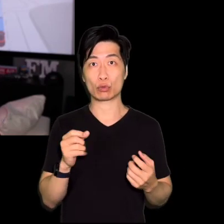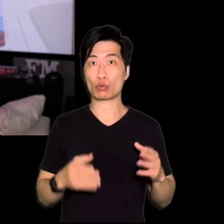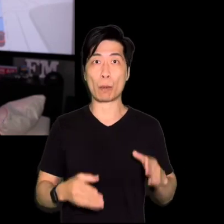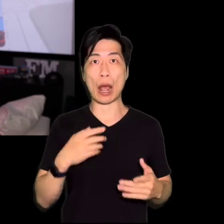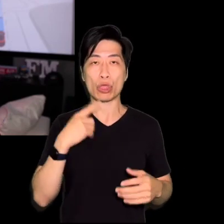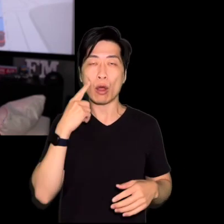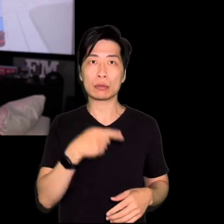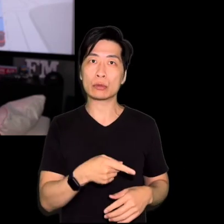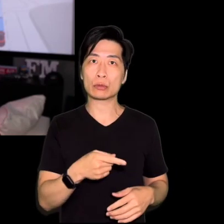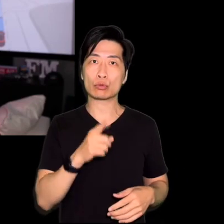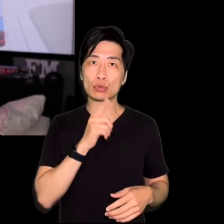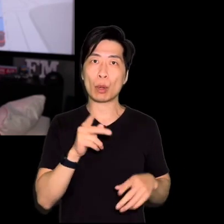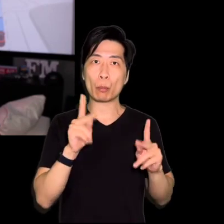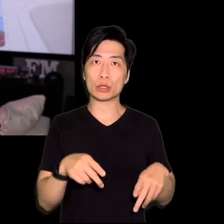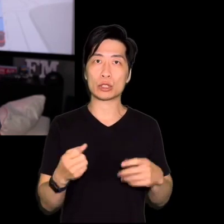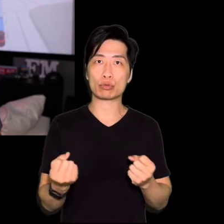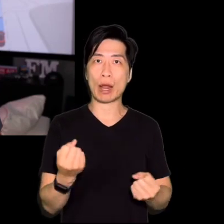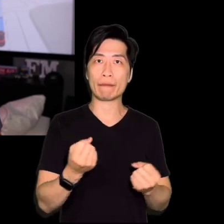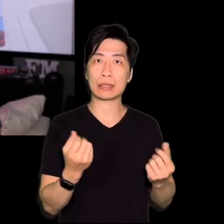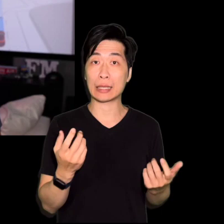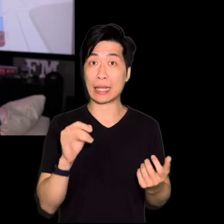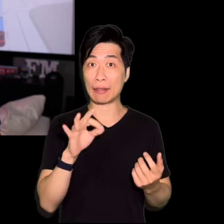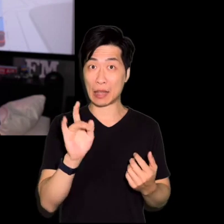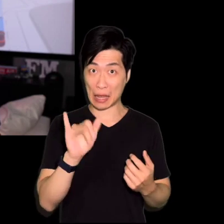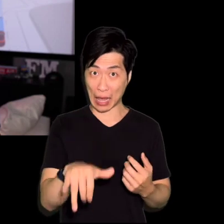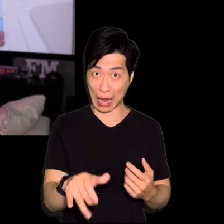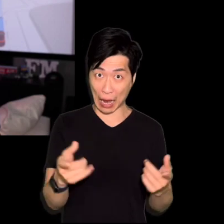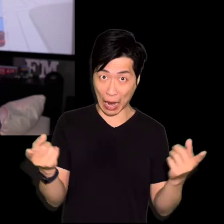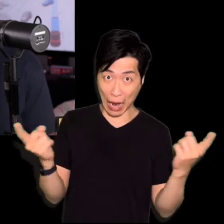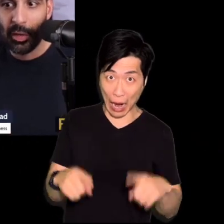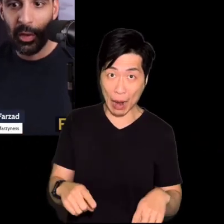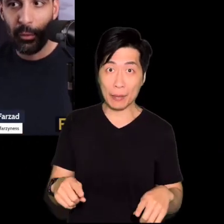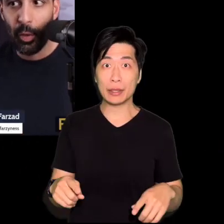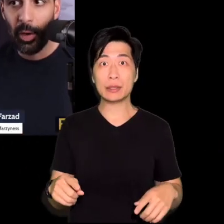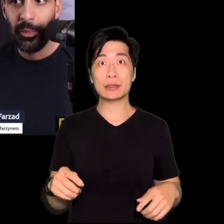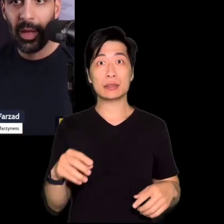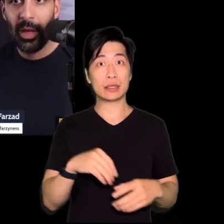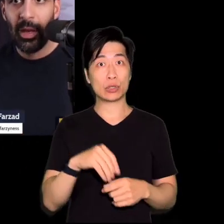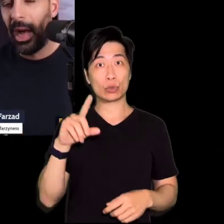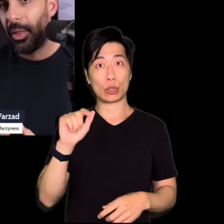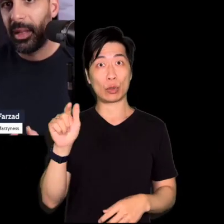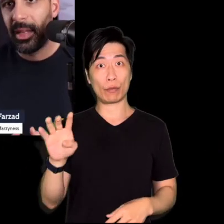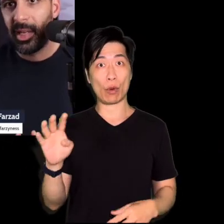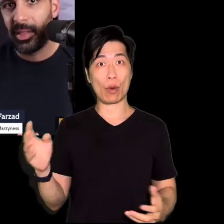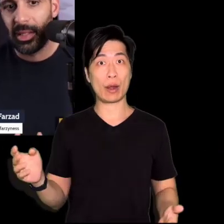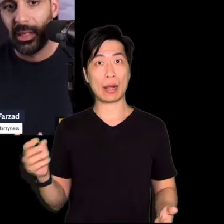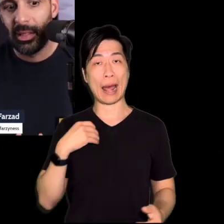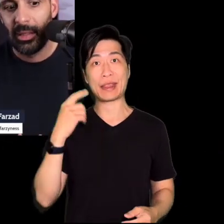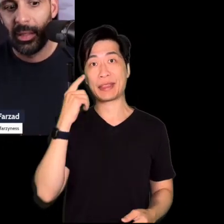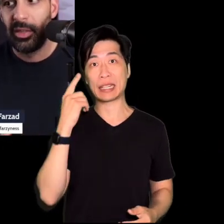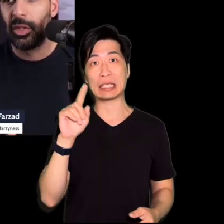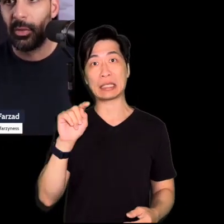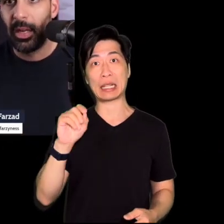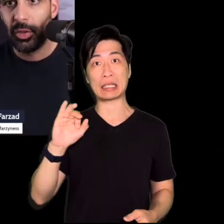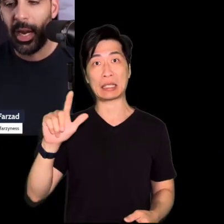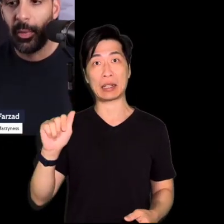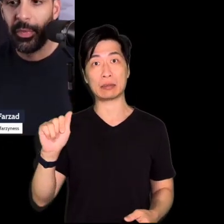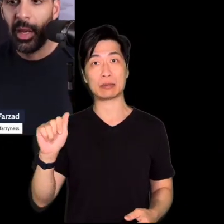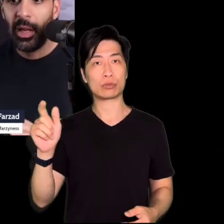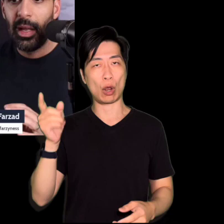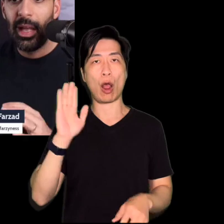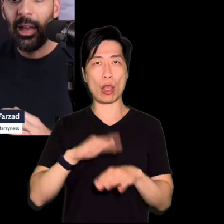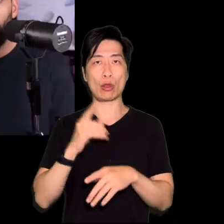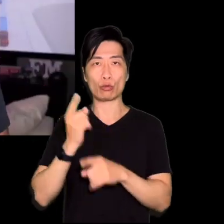was a human doing it. If that happens, right? If that happens in 2024, I think that Tesla is on the right